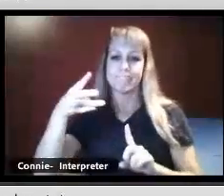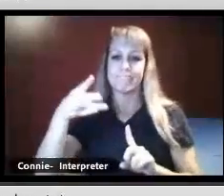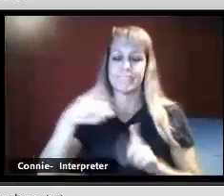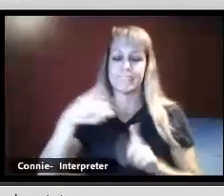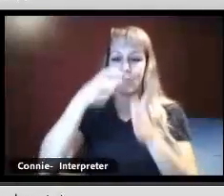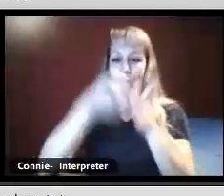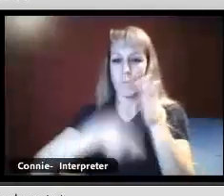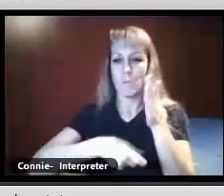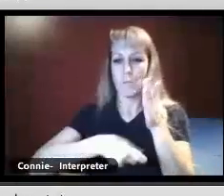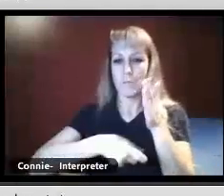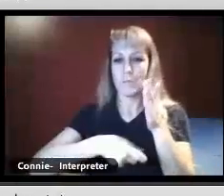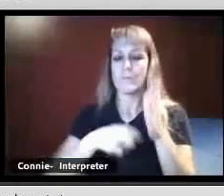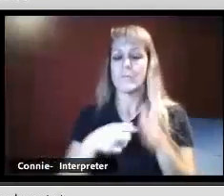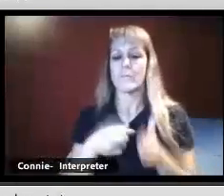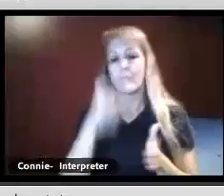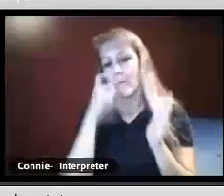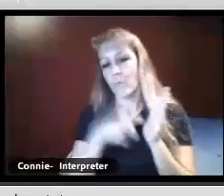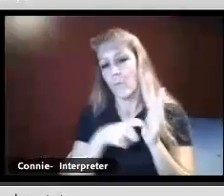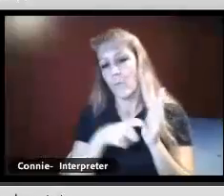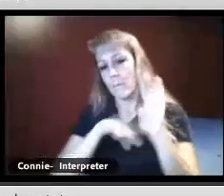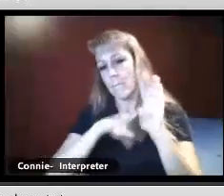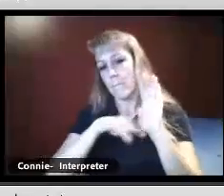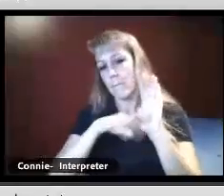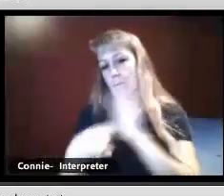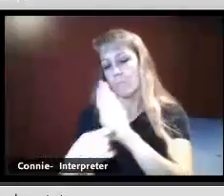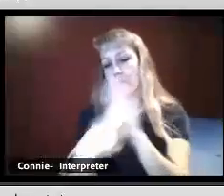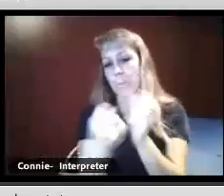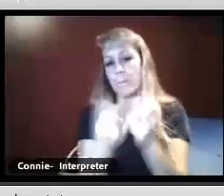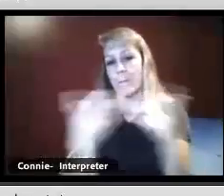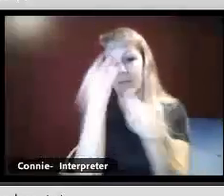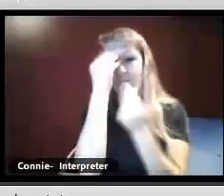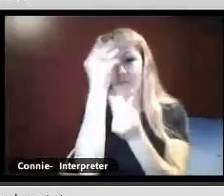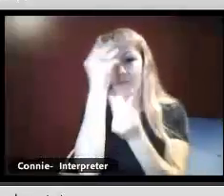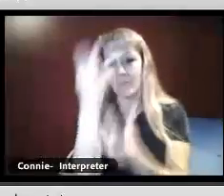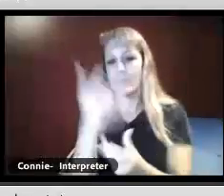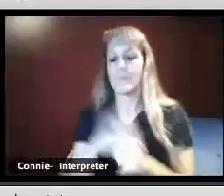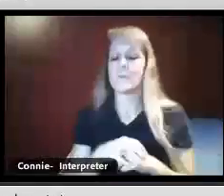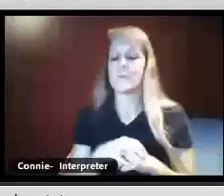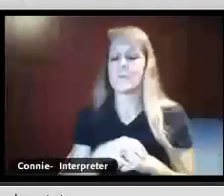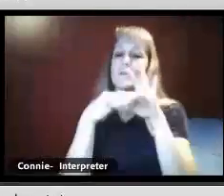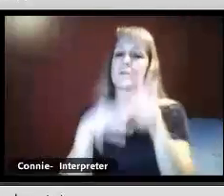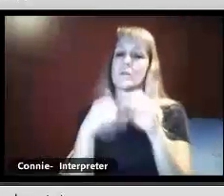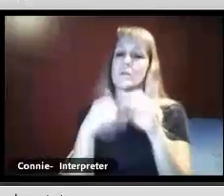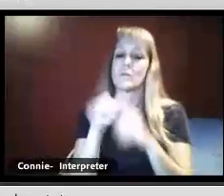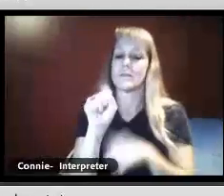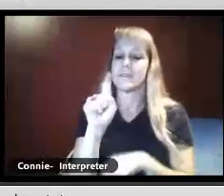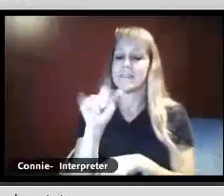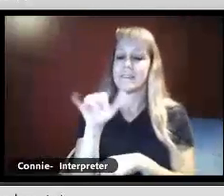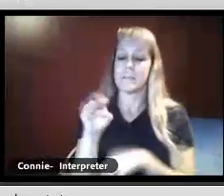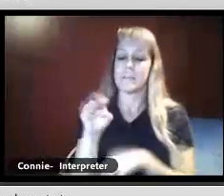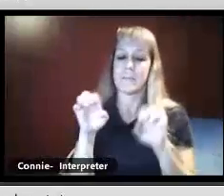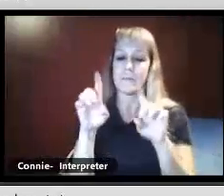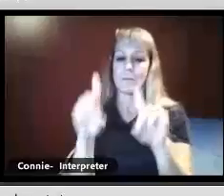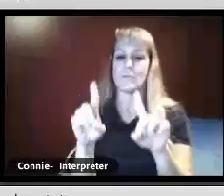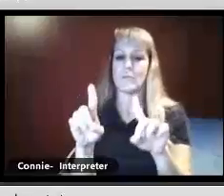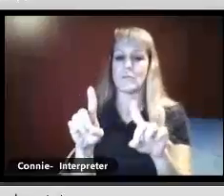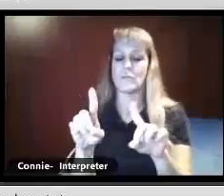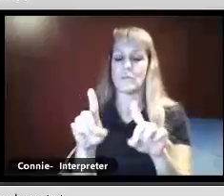at the bottom of this slide, offers a lot of excellent context regarding STEM education as a